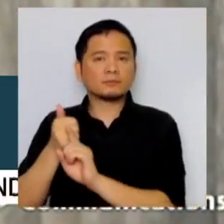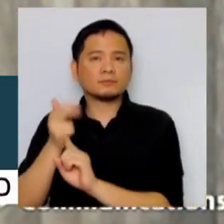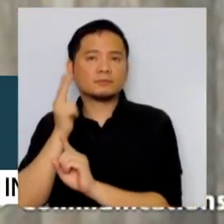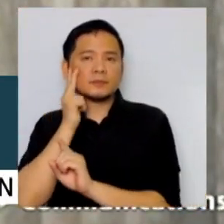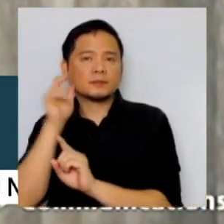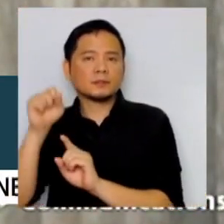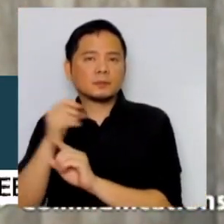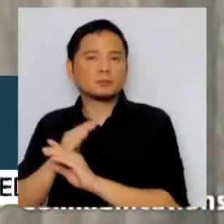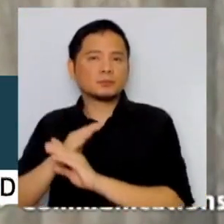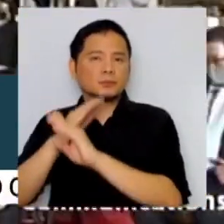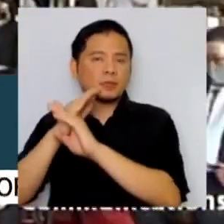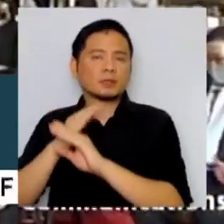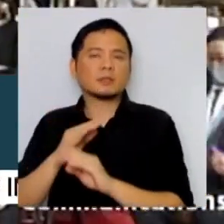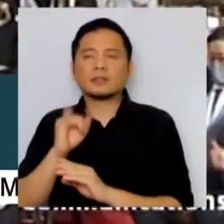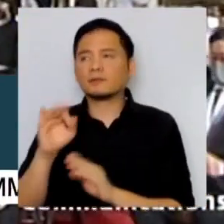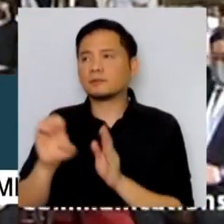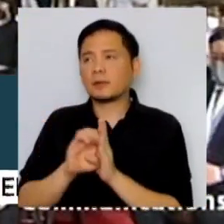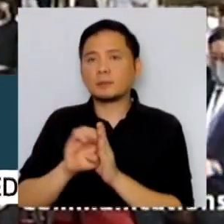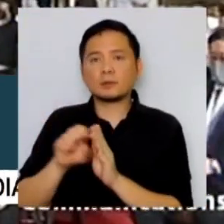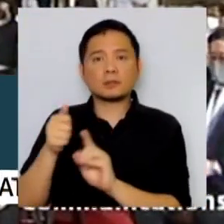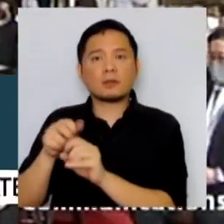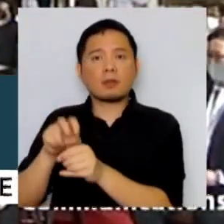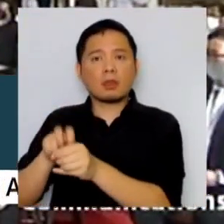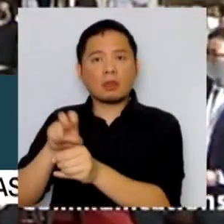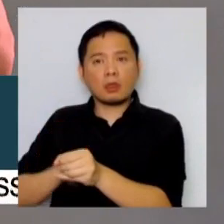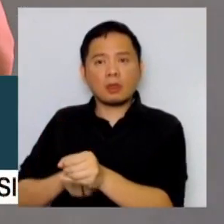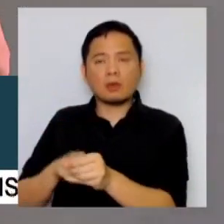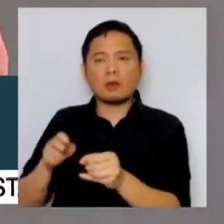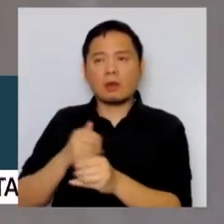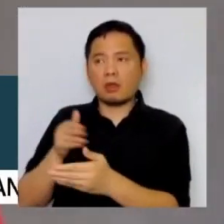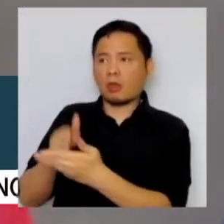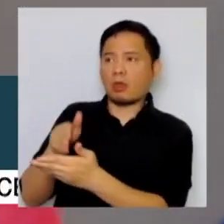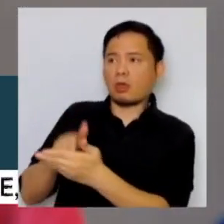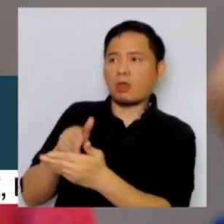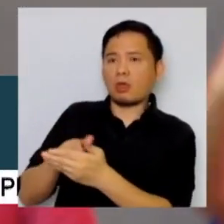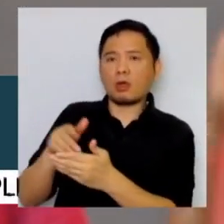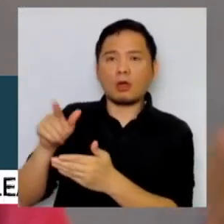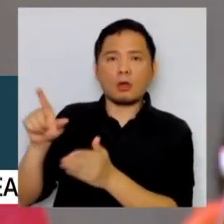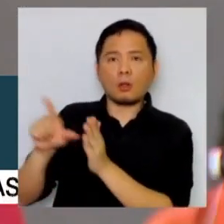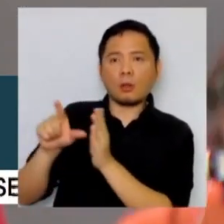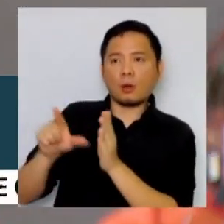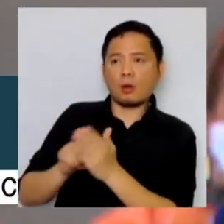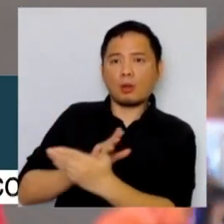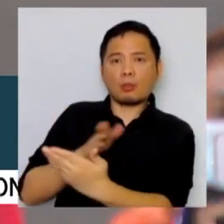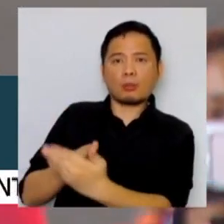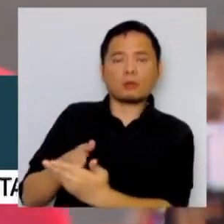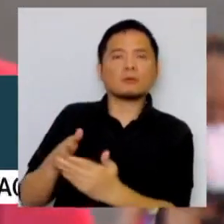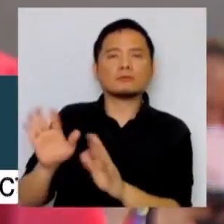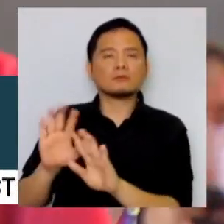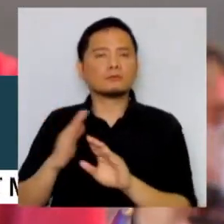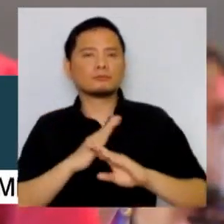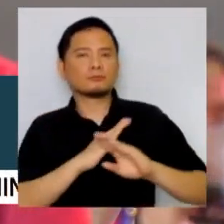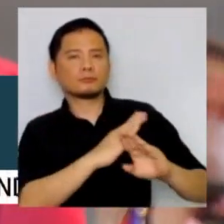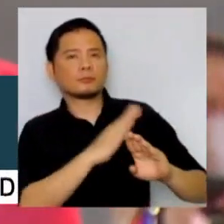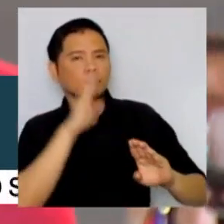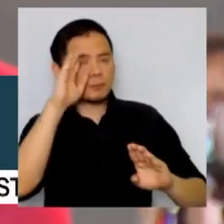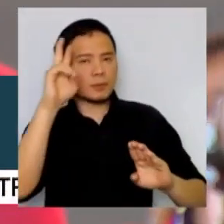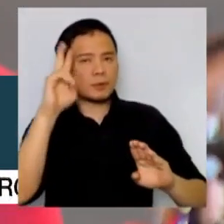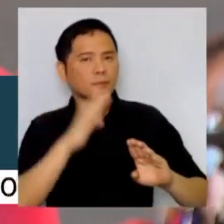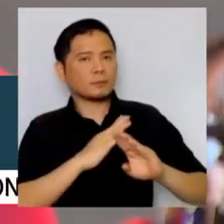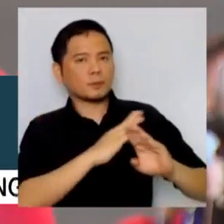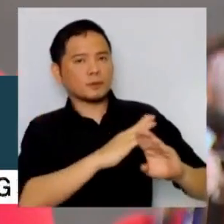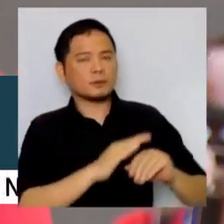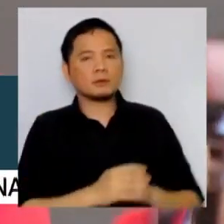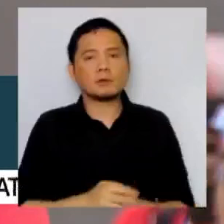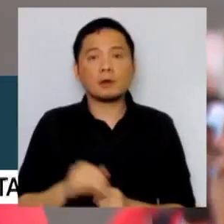legal actions when he steps down from office. Jacinto Paras also believes a Marcos win will help Duterte in facing the International